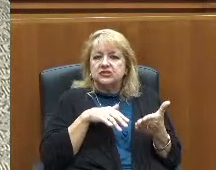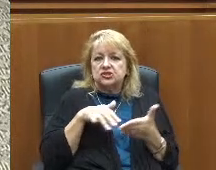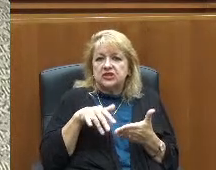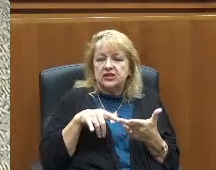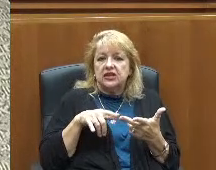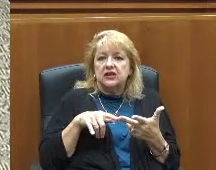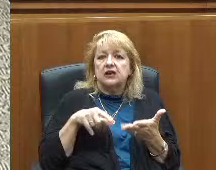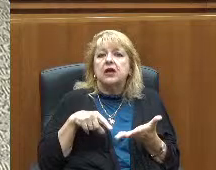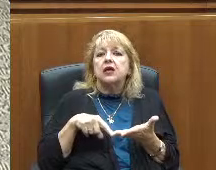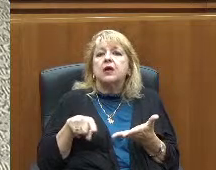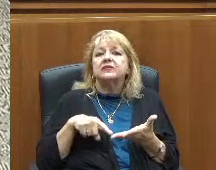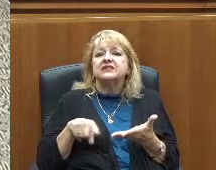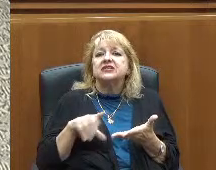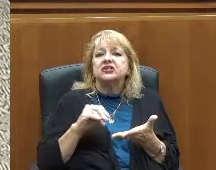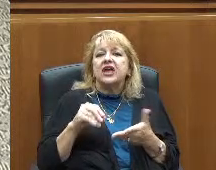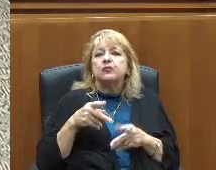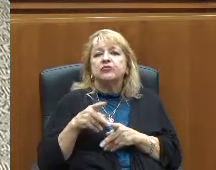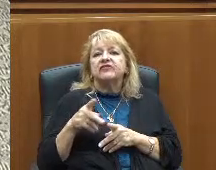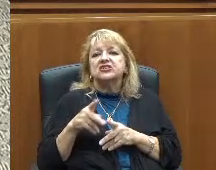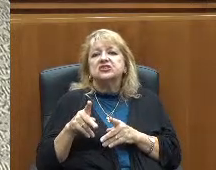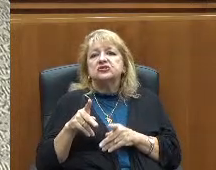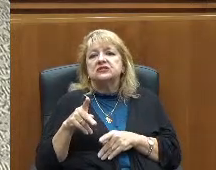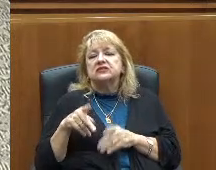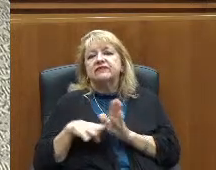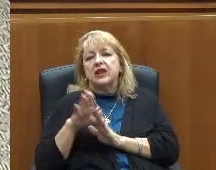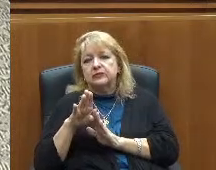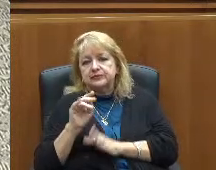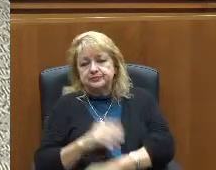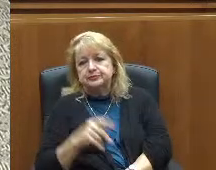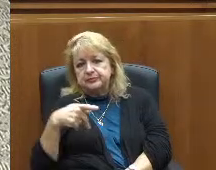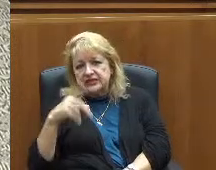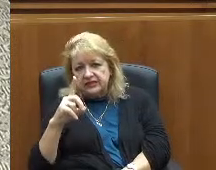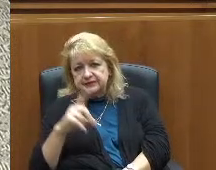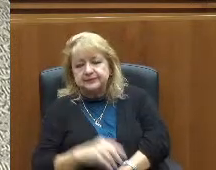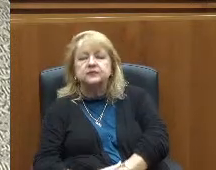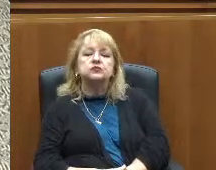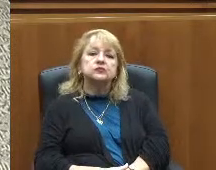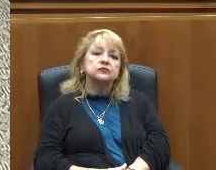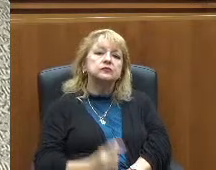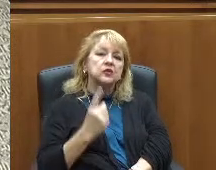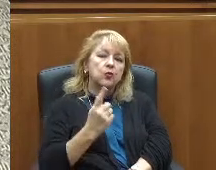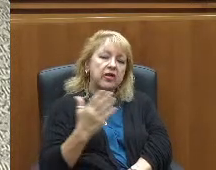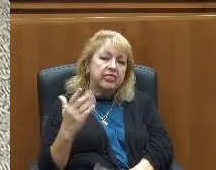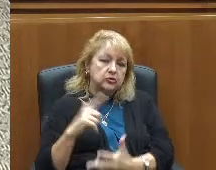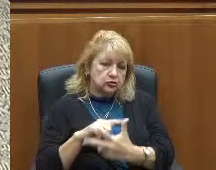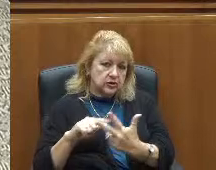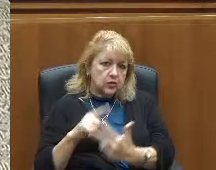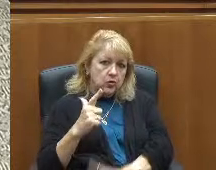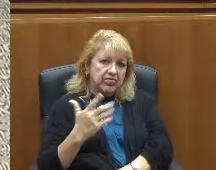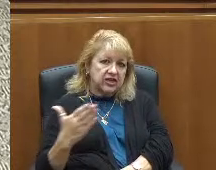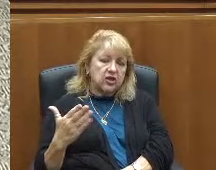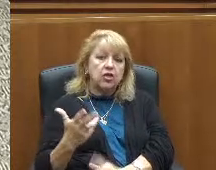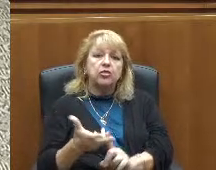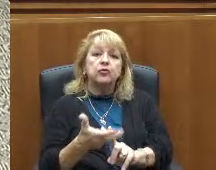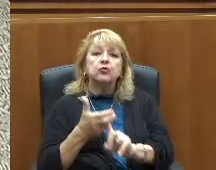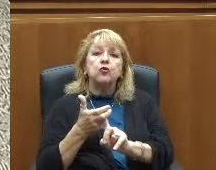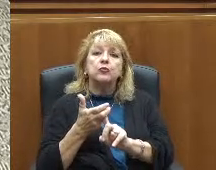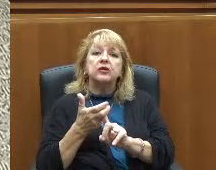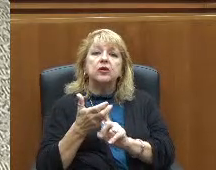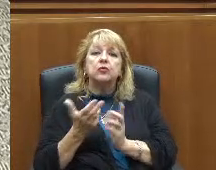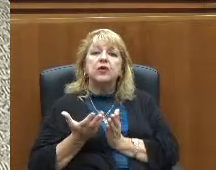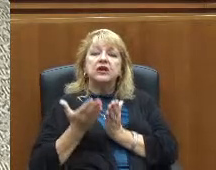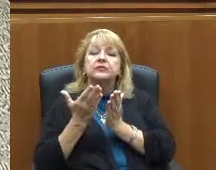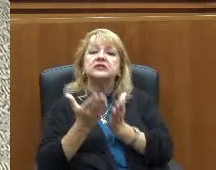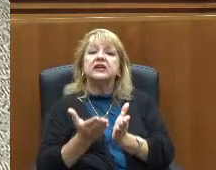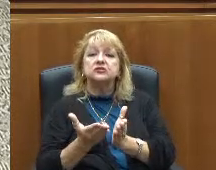and compensation and professional development. One of the things that the recruitment recommendations focused